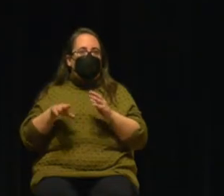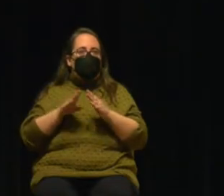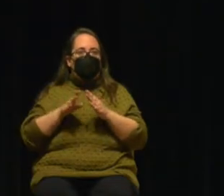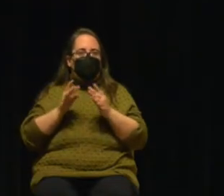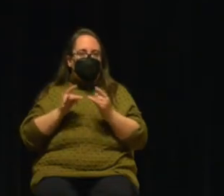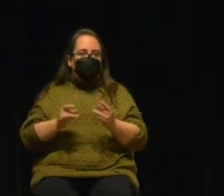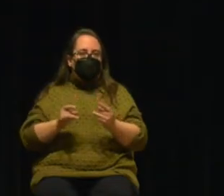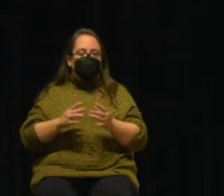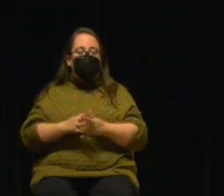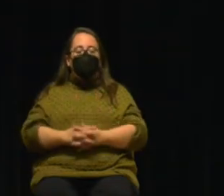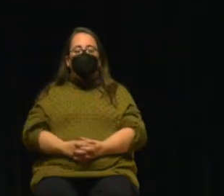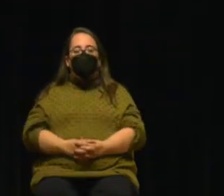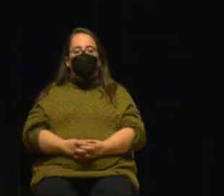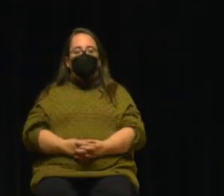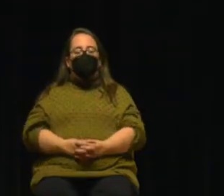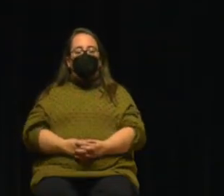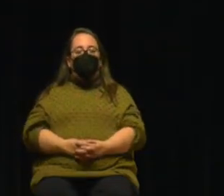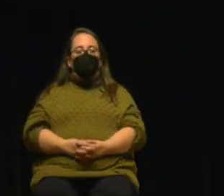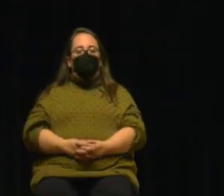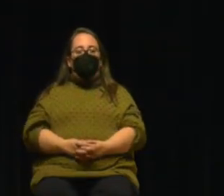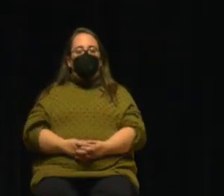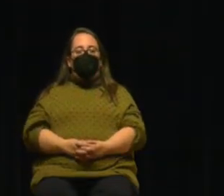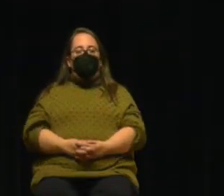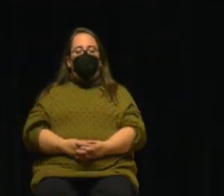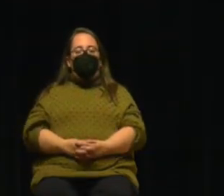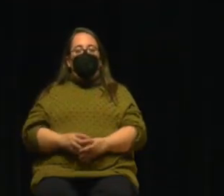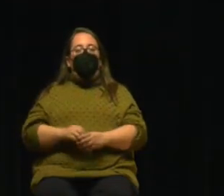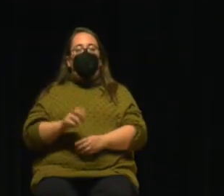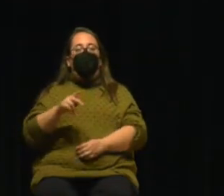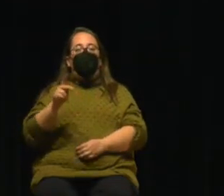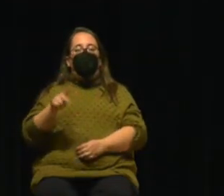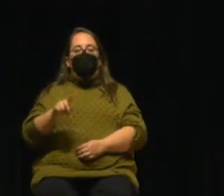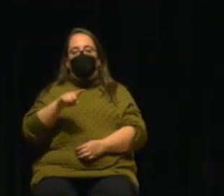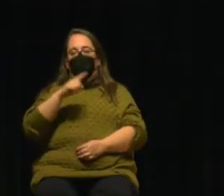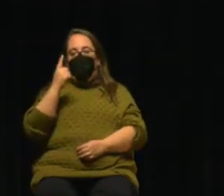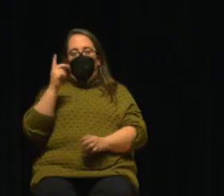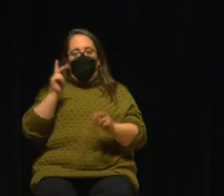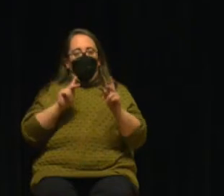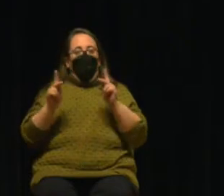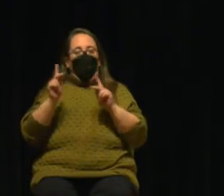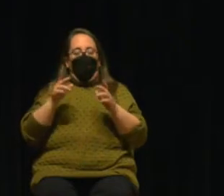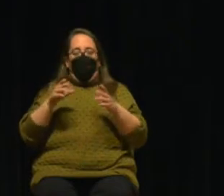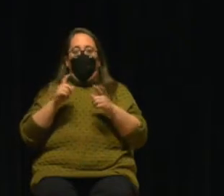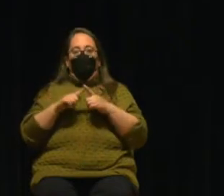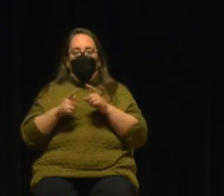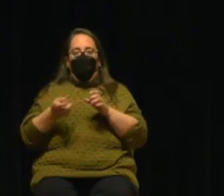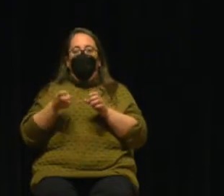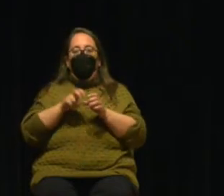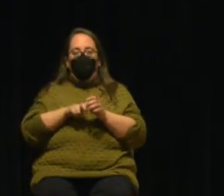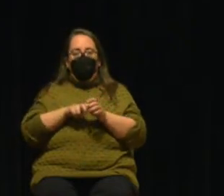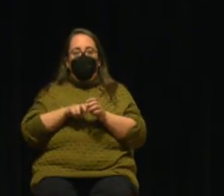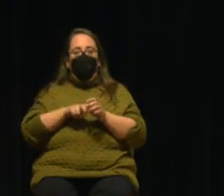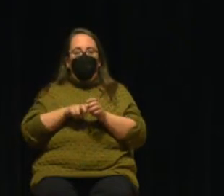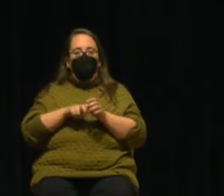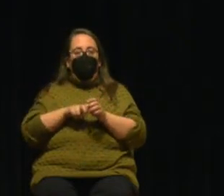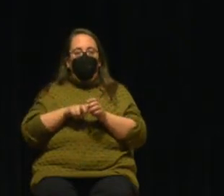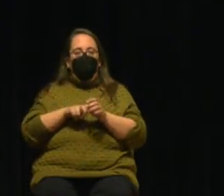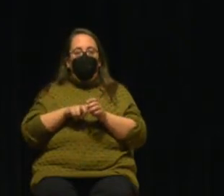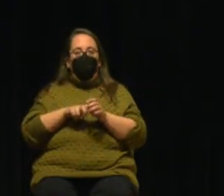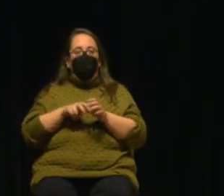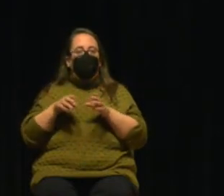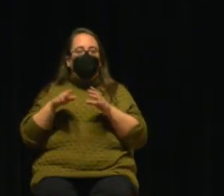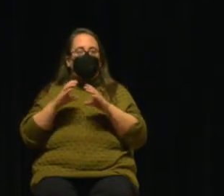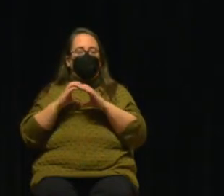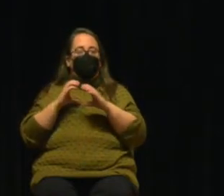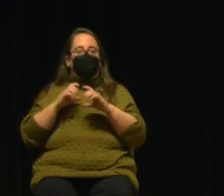efficient. In Philadelphia, Black people were allowed to ride these streetcars,